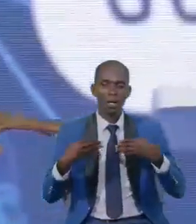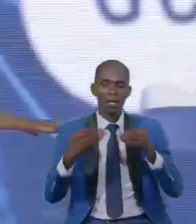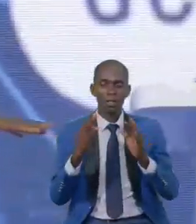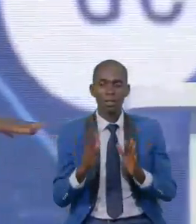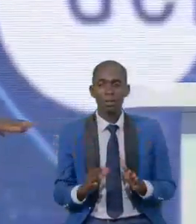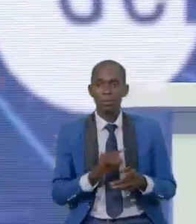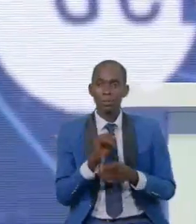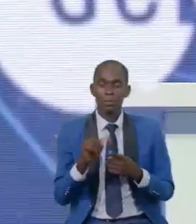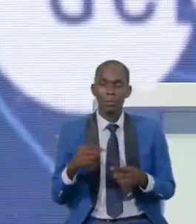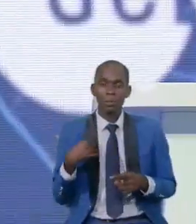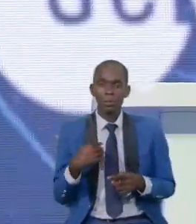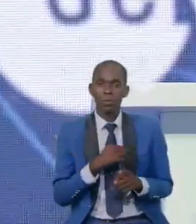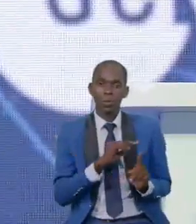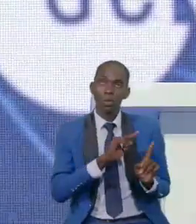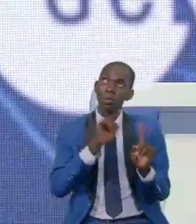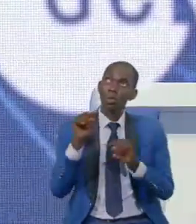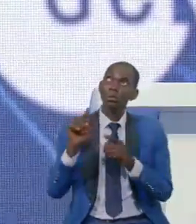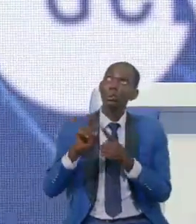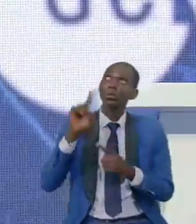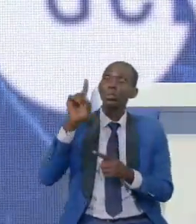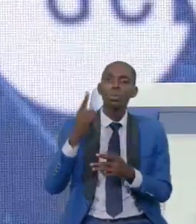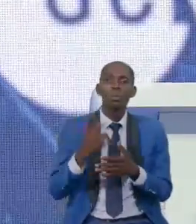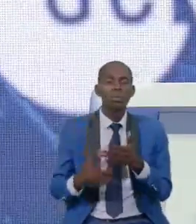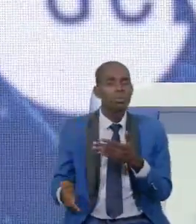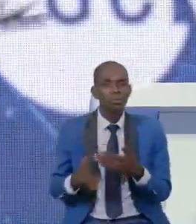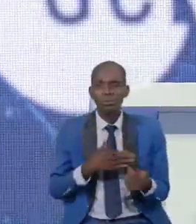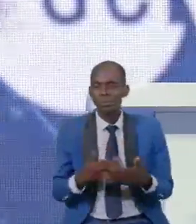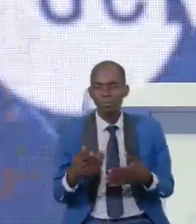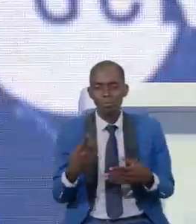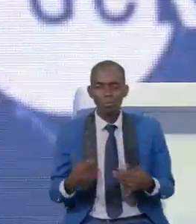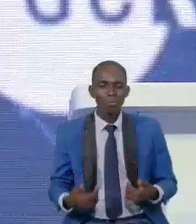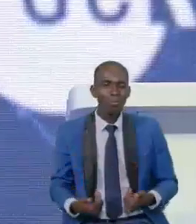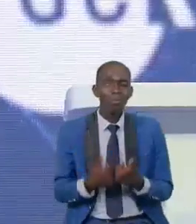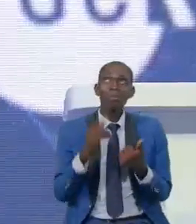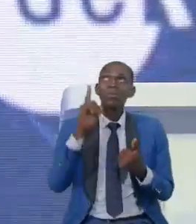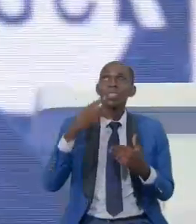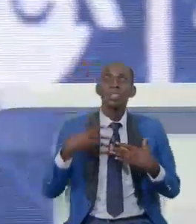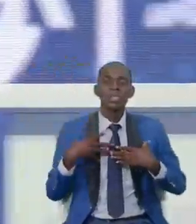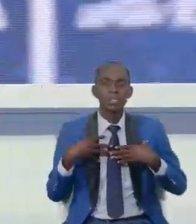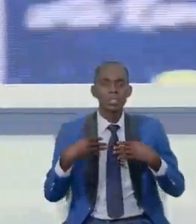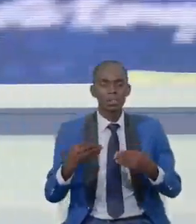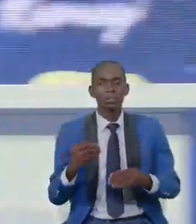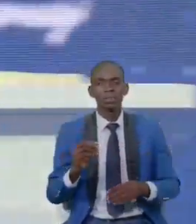to him, whatever the challenge, he heals us.